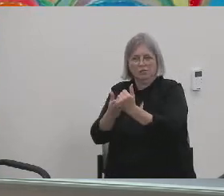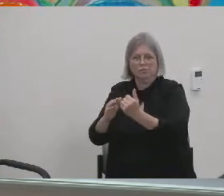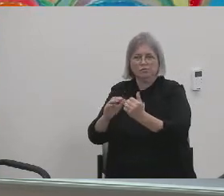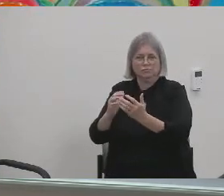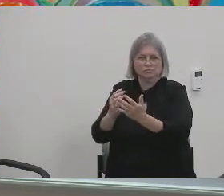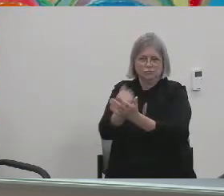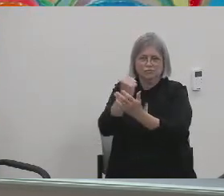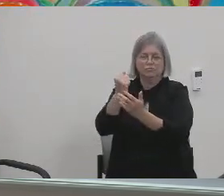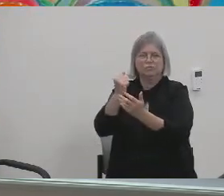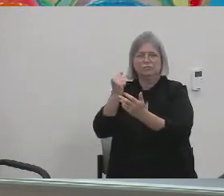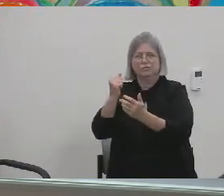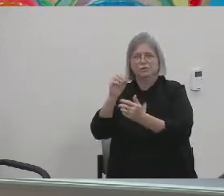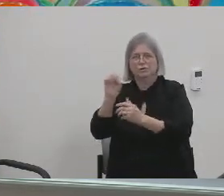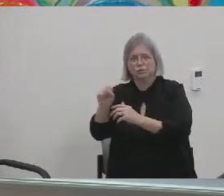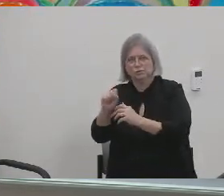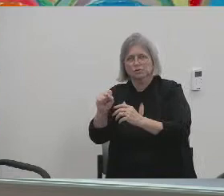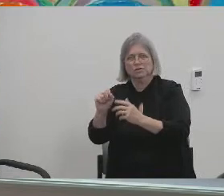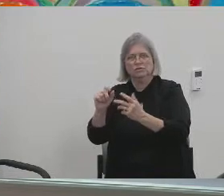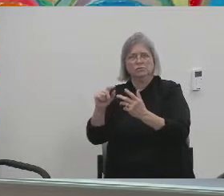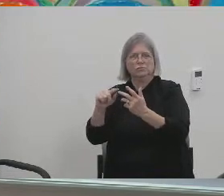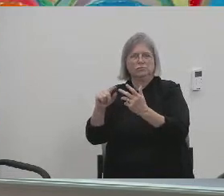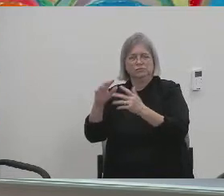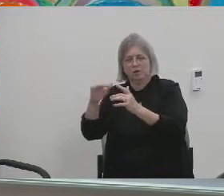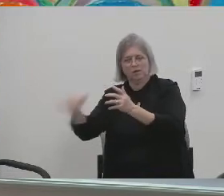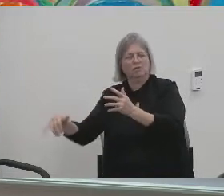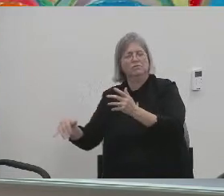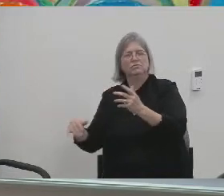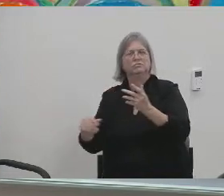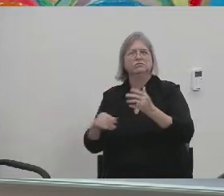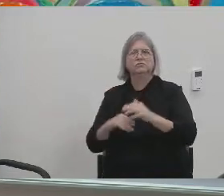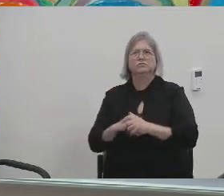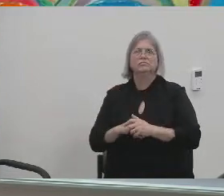and all those other programs. So